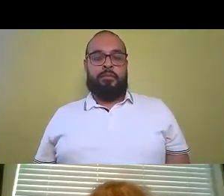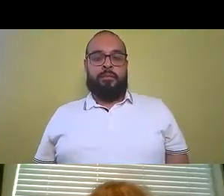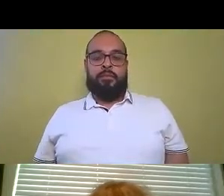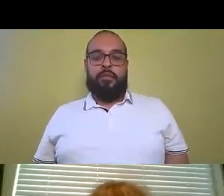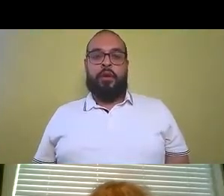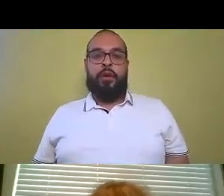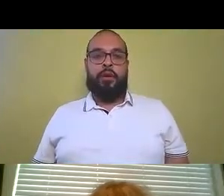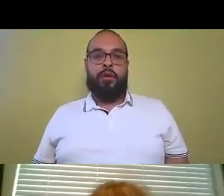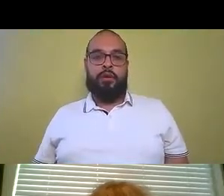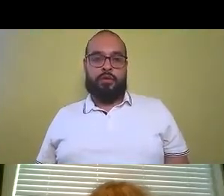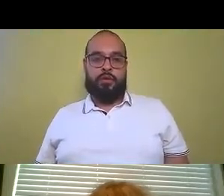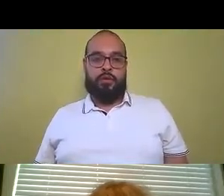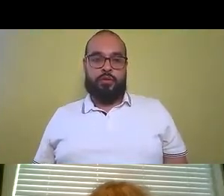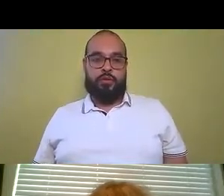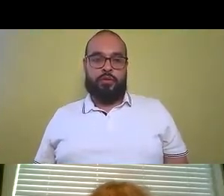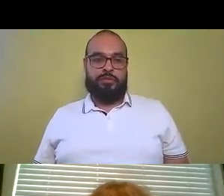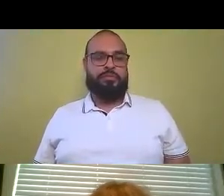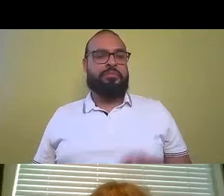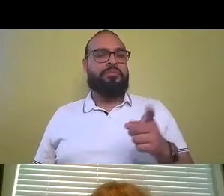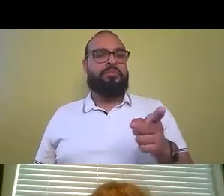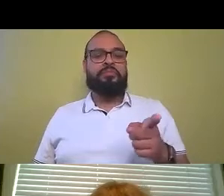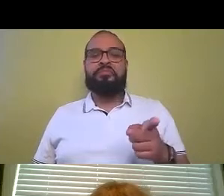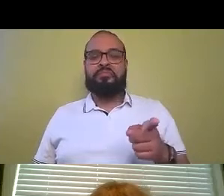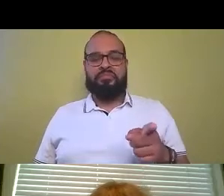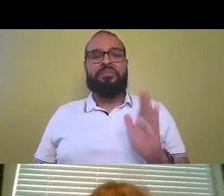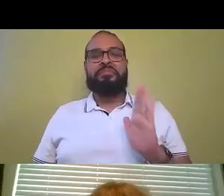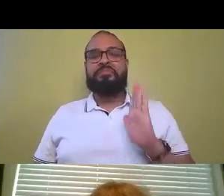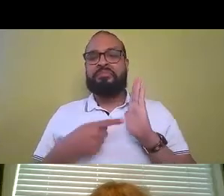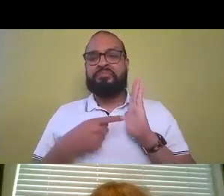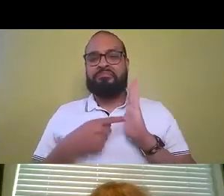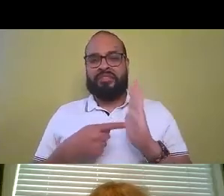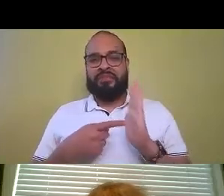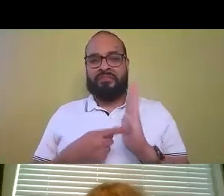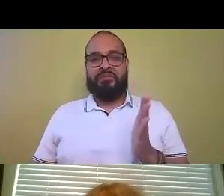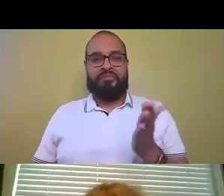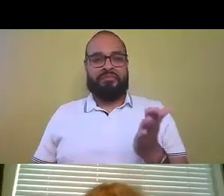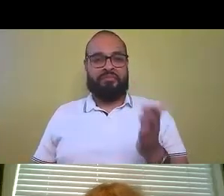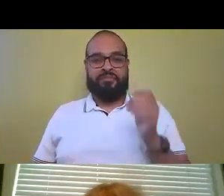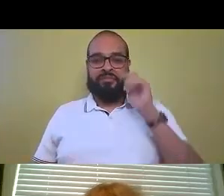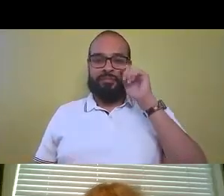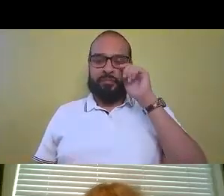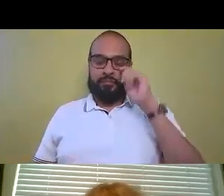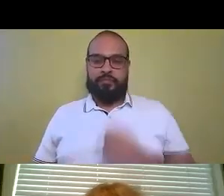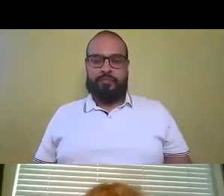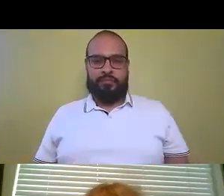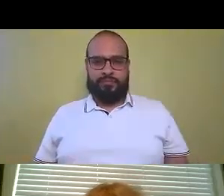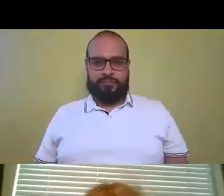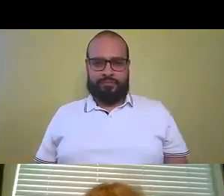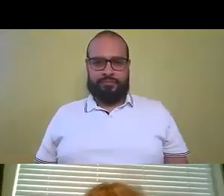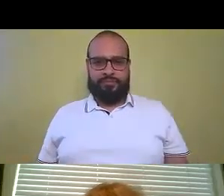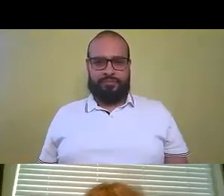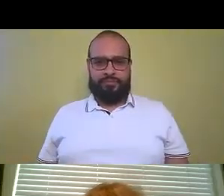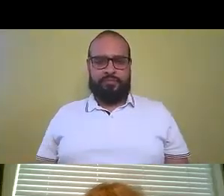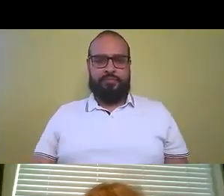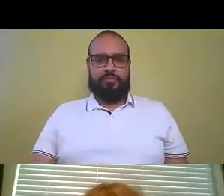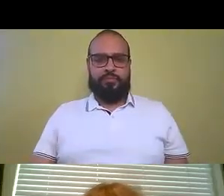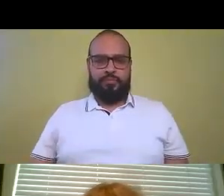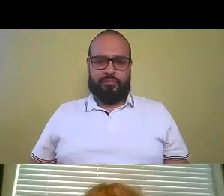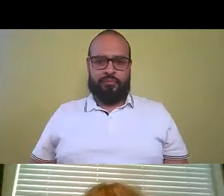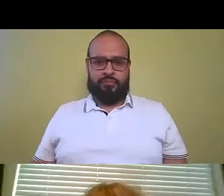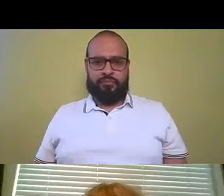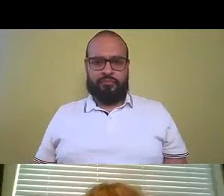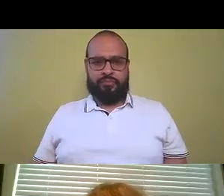So I had just a little example here. If we were thinking about what would we mean more about a